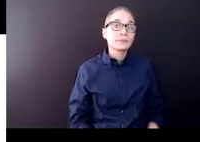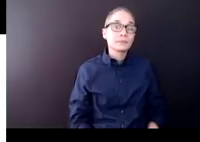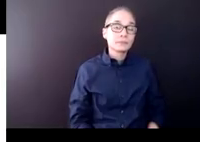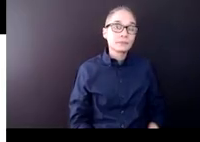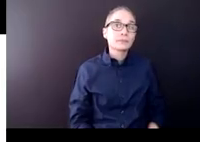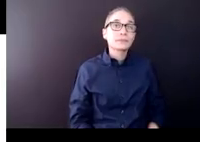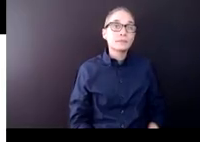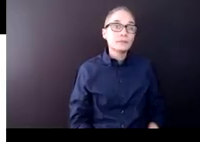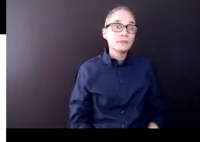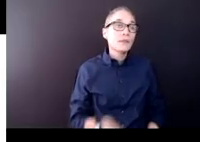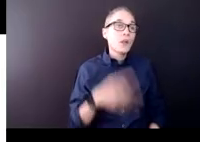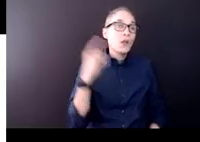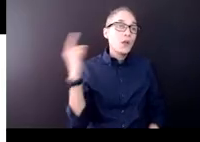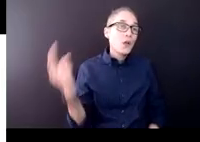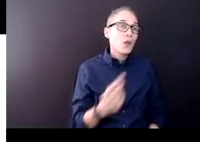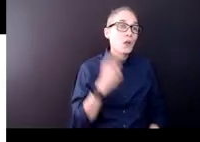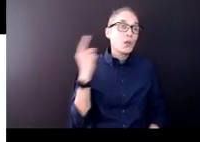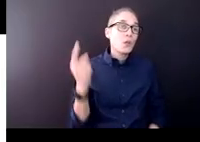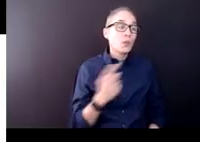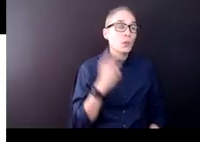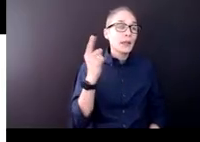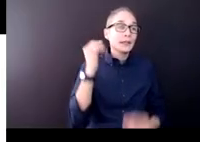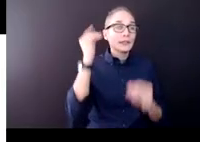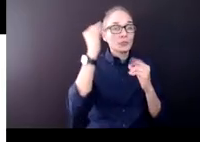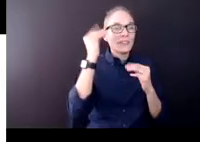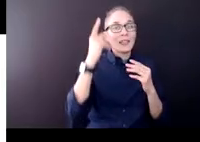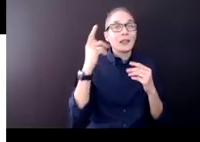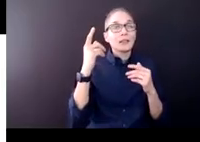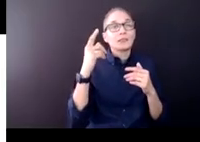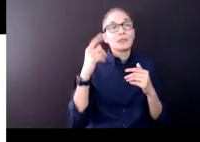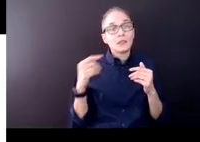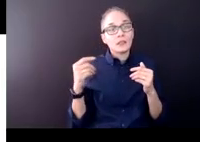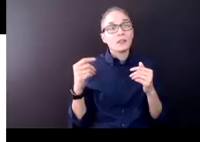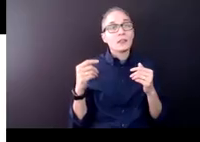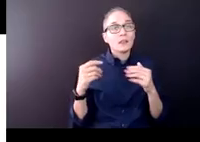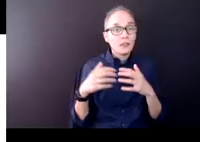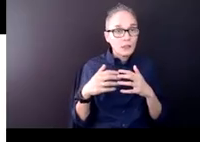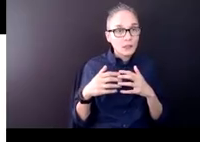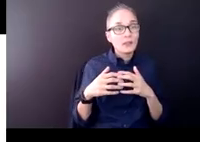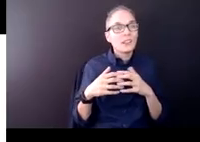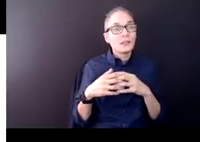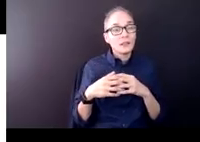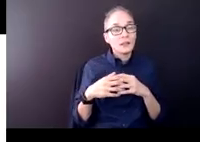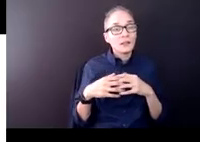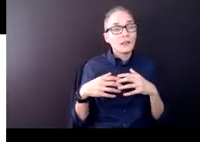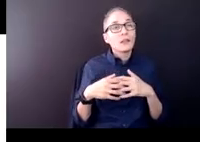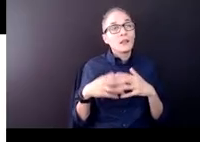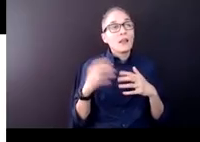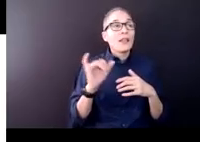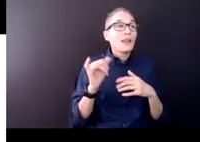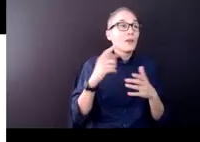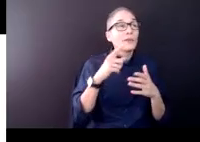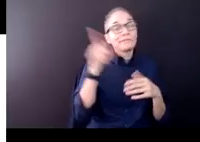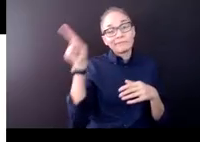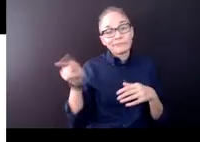And again, always reflect. Which question or questions push your thinking the furthest? Which assumptions or gaps did you notice in your reasoning?